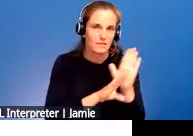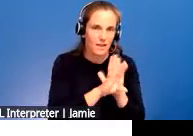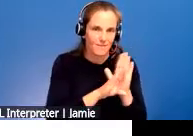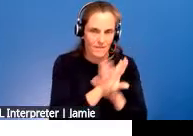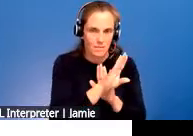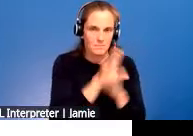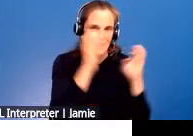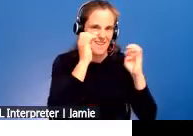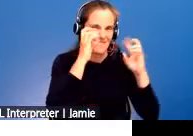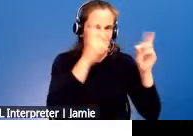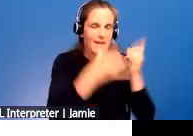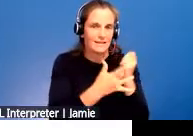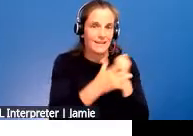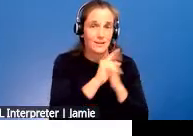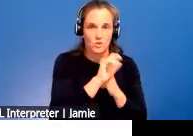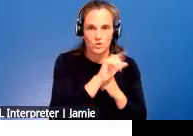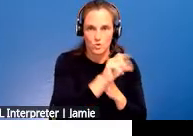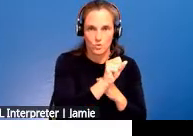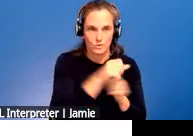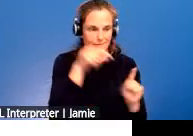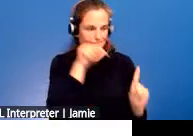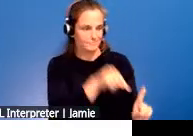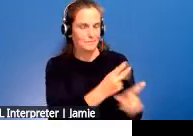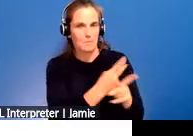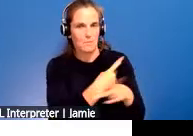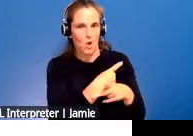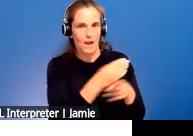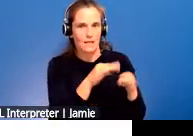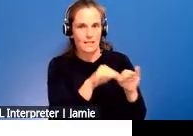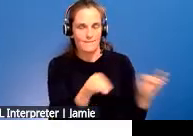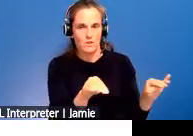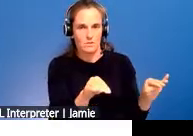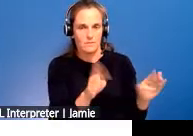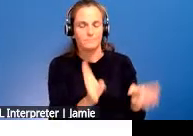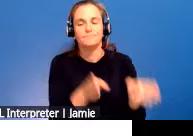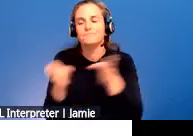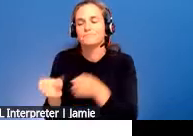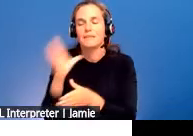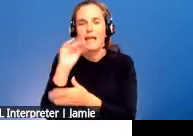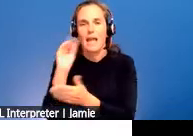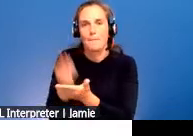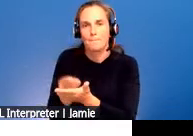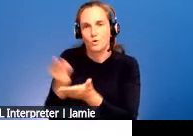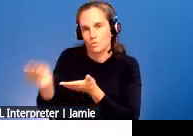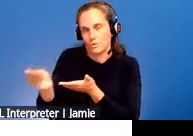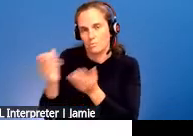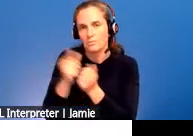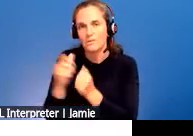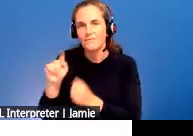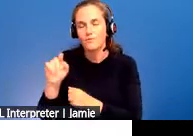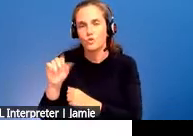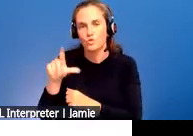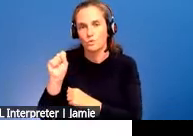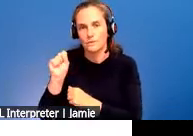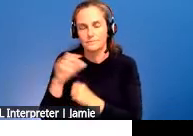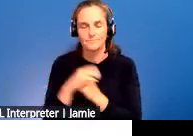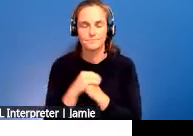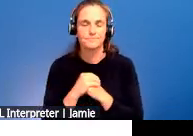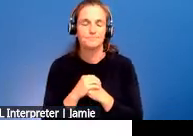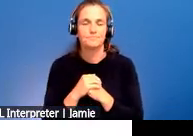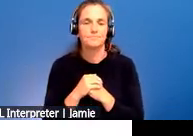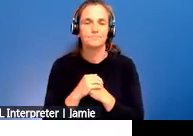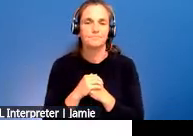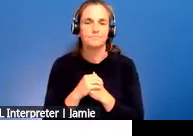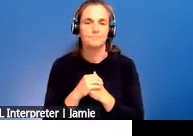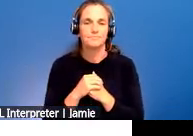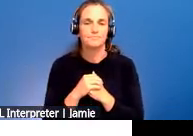kind of at the product level, as well as procurement of those tools. So